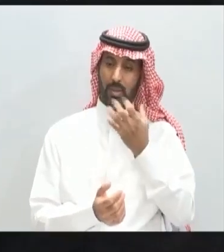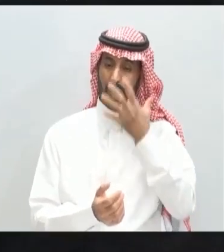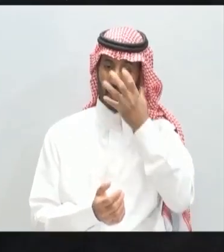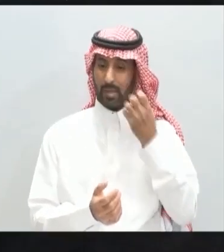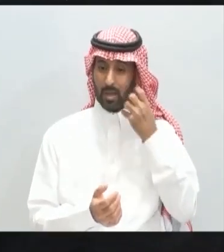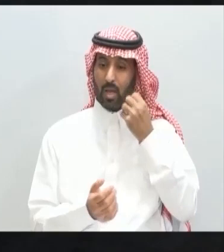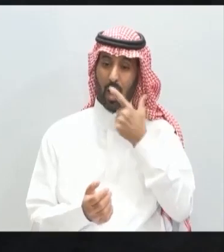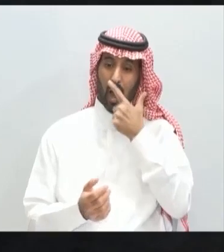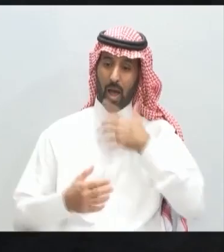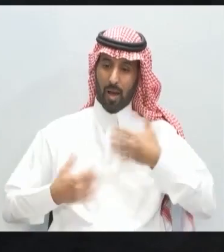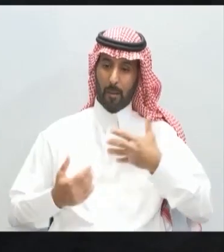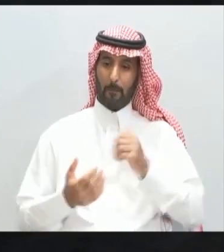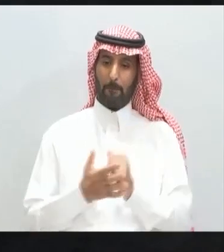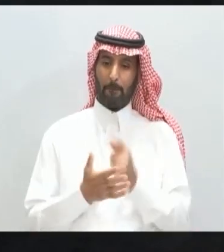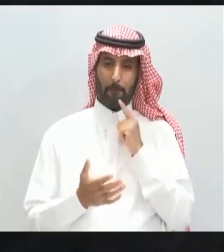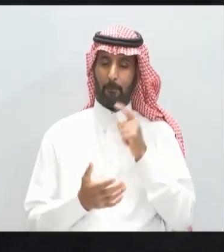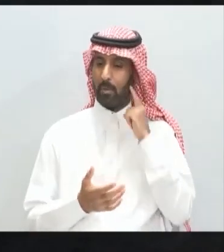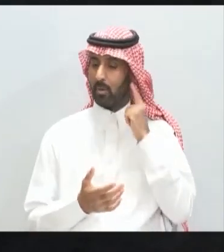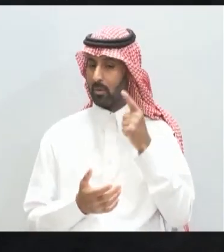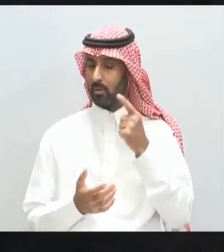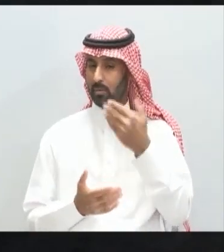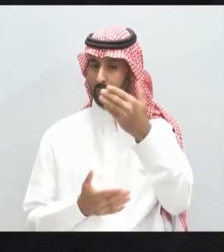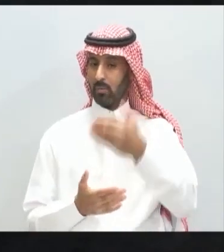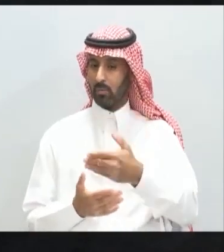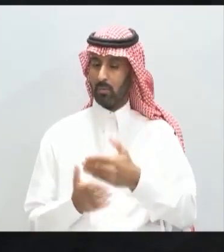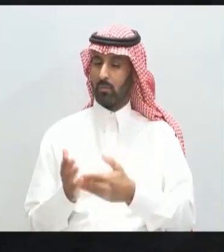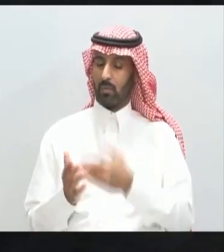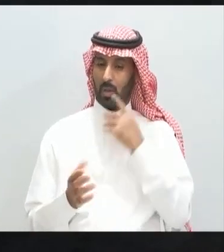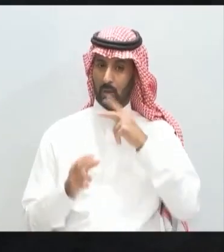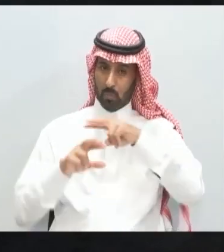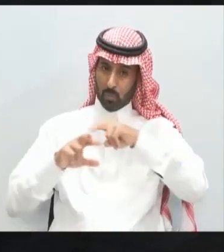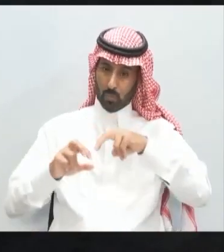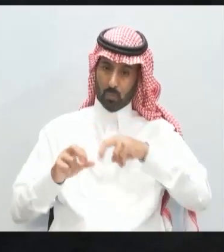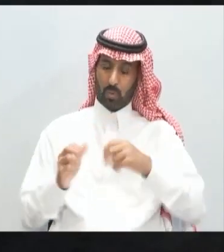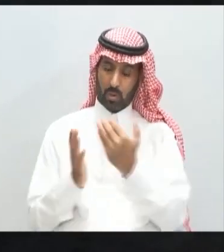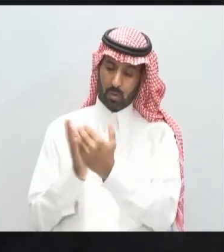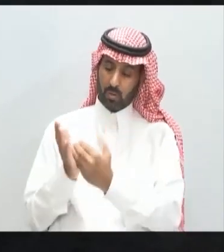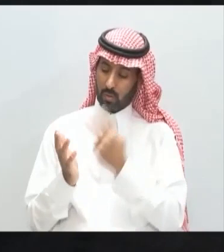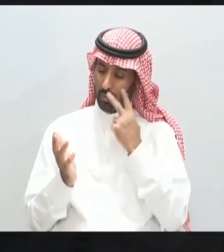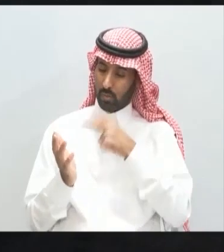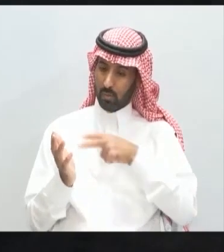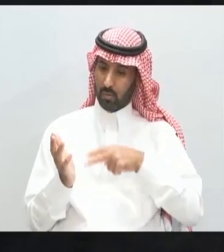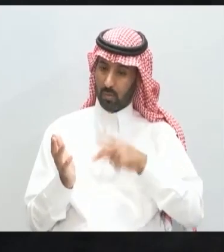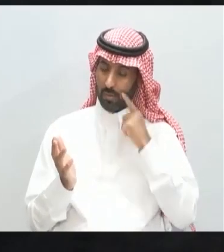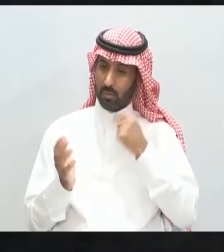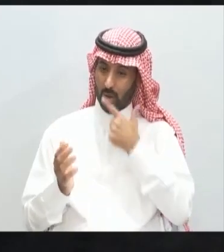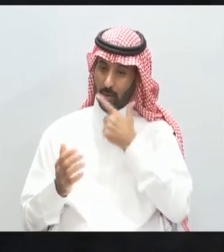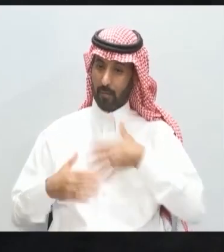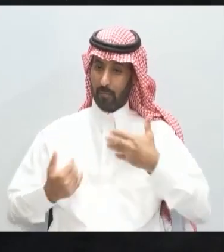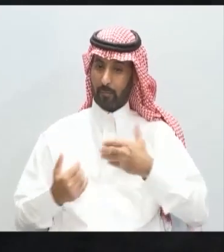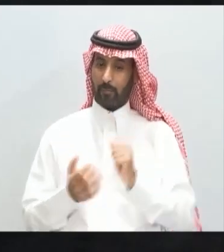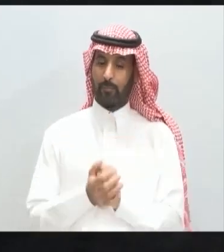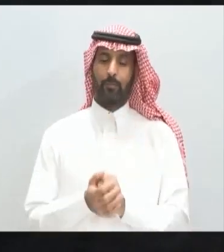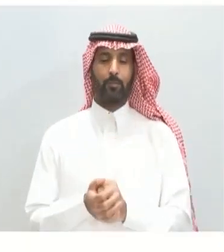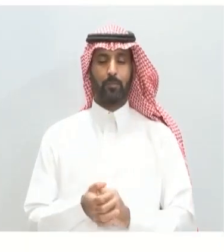do animals laugh or not? And we listened to an article about some researchers, and they found out that they do.